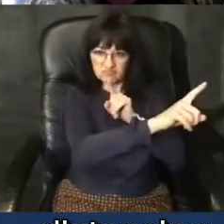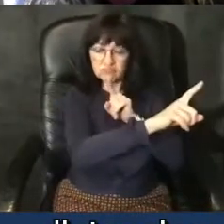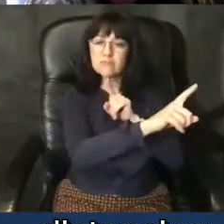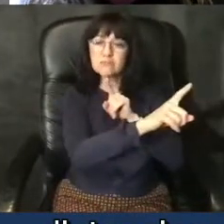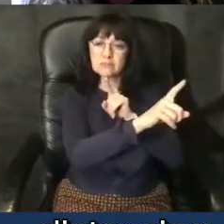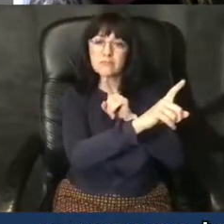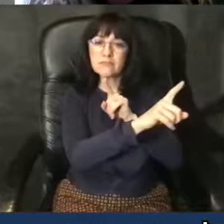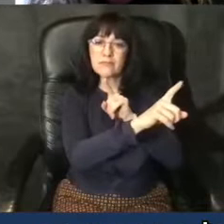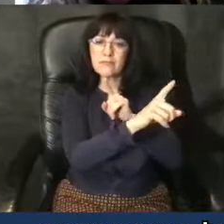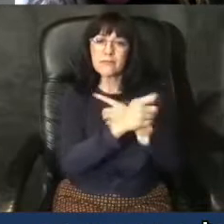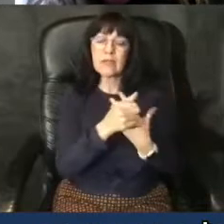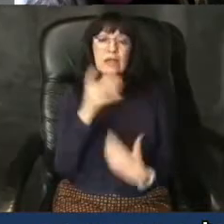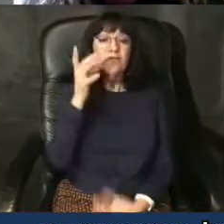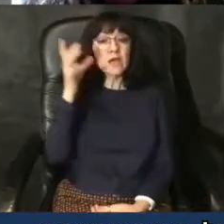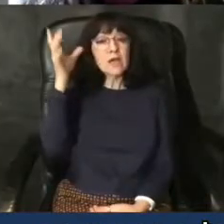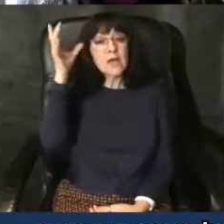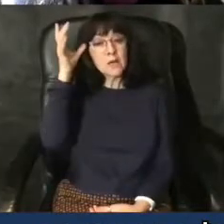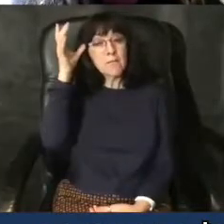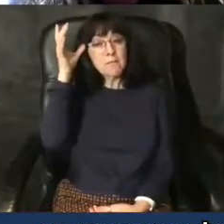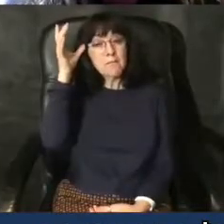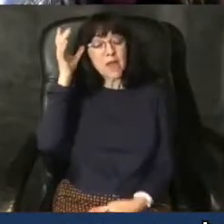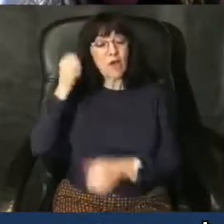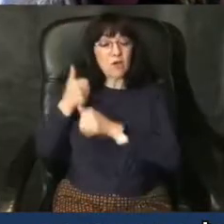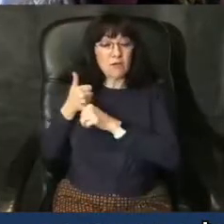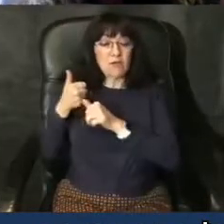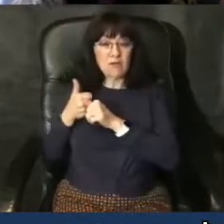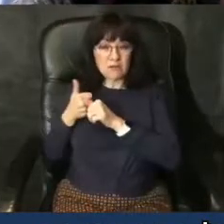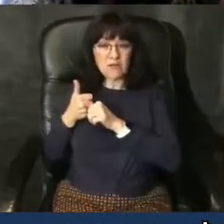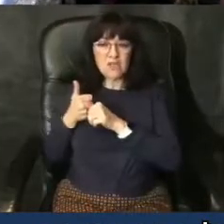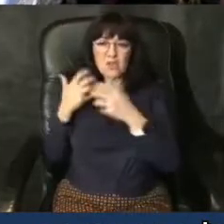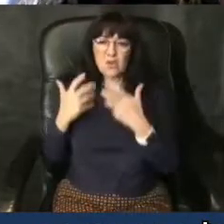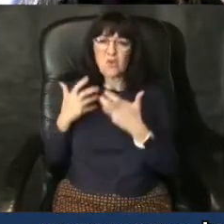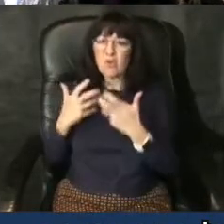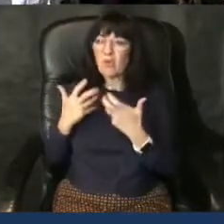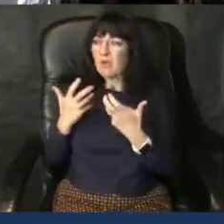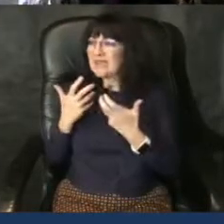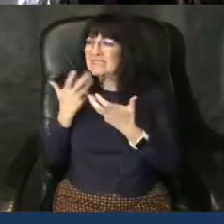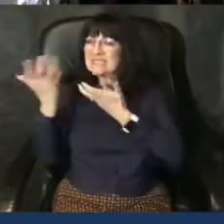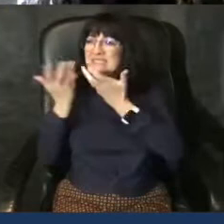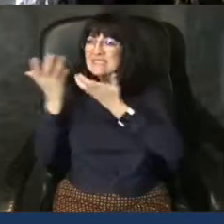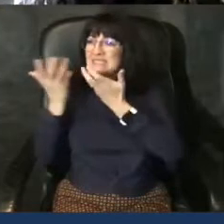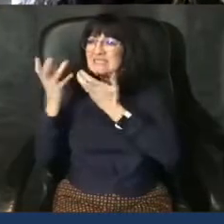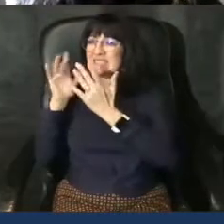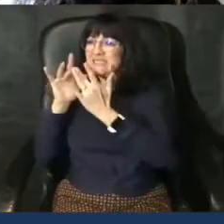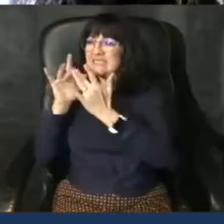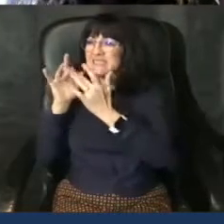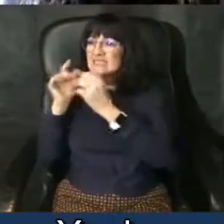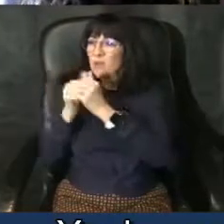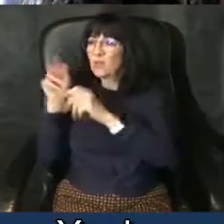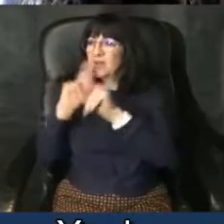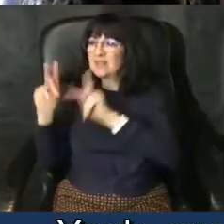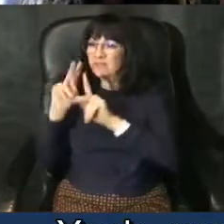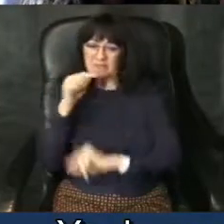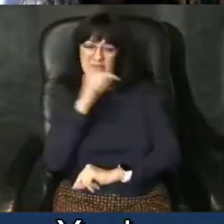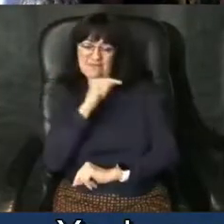out to someone to talk about their teen or 20-something child that they may be worried about?